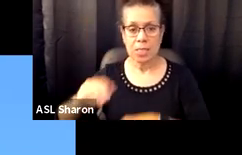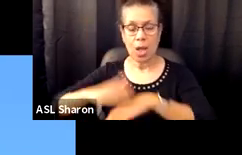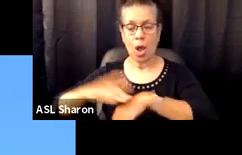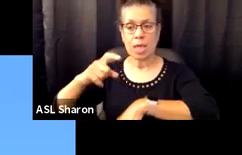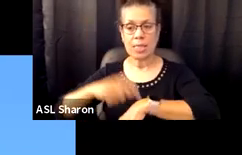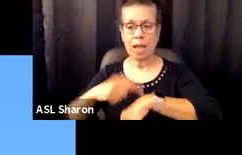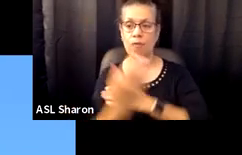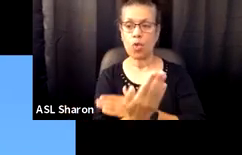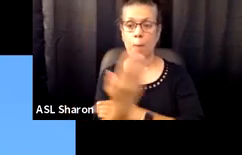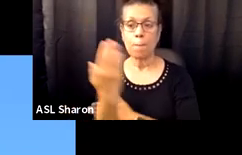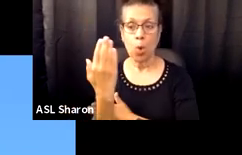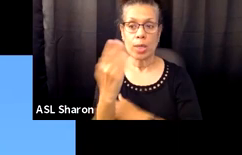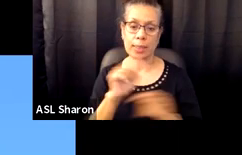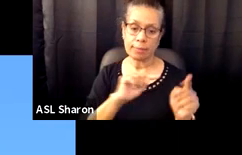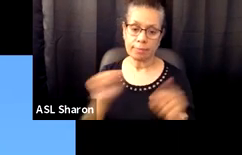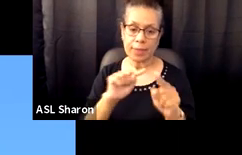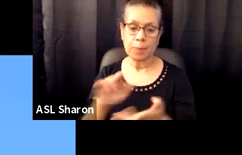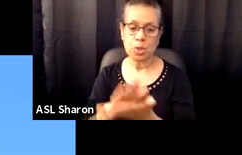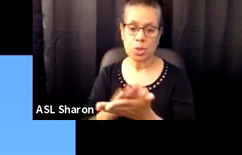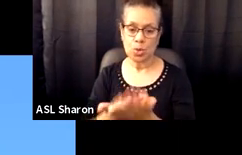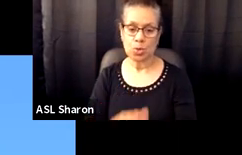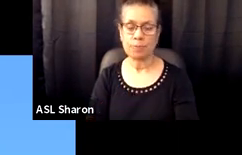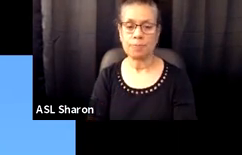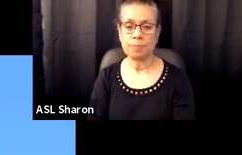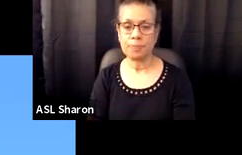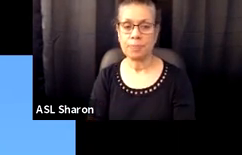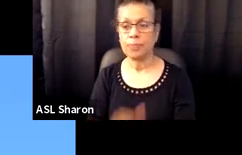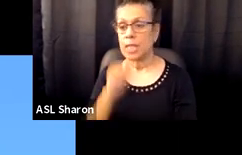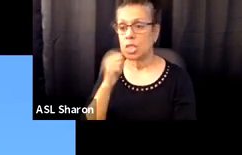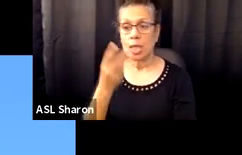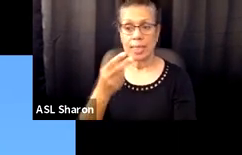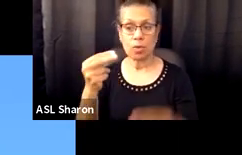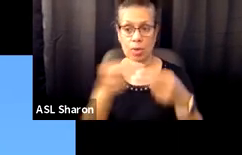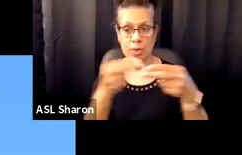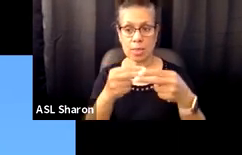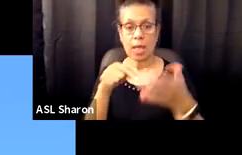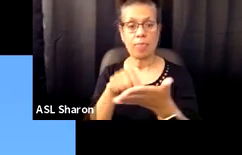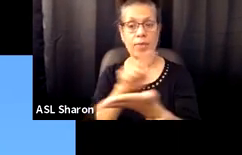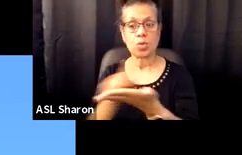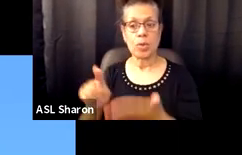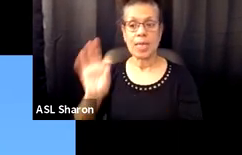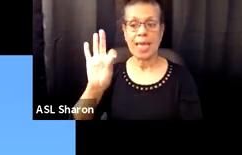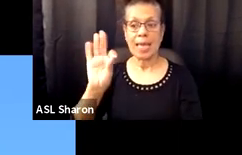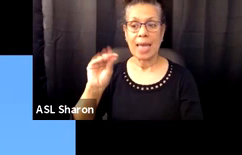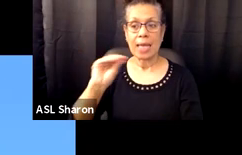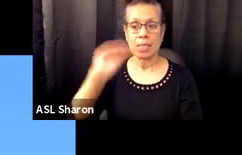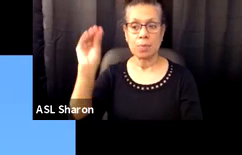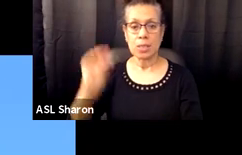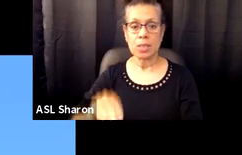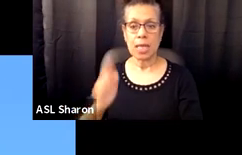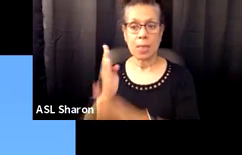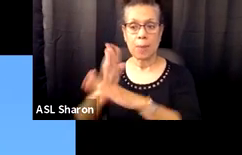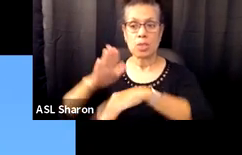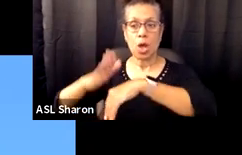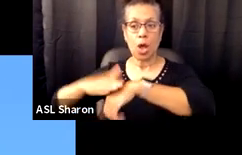morning trips although it is not on the slide so far this week 90 percent of buses have arrived on